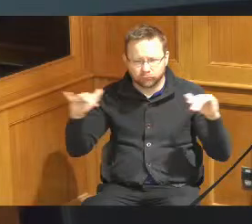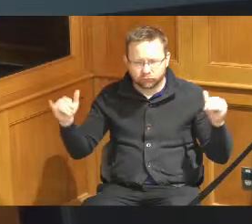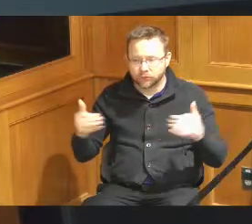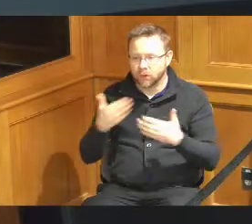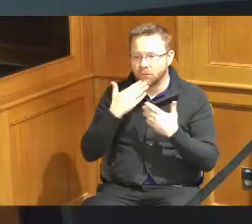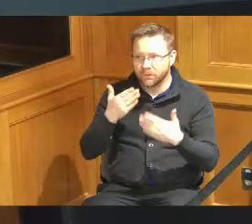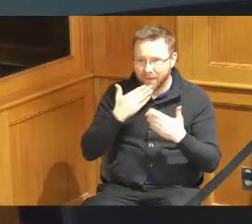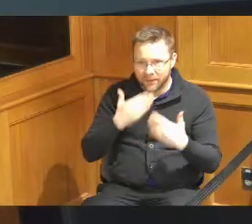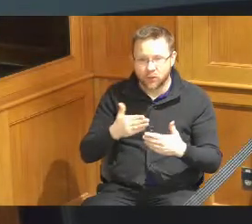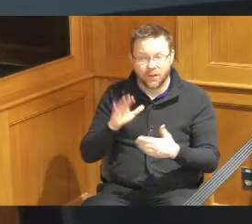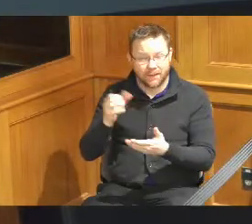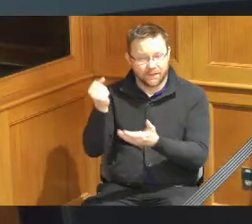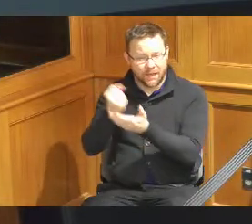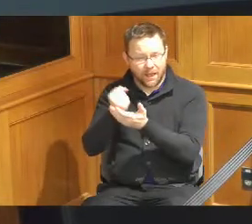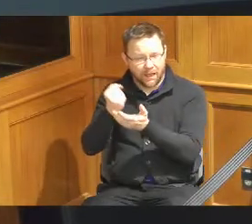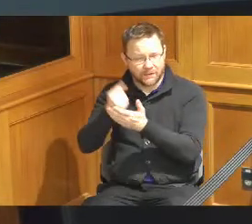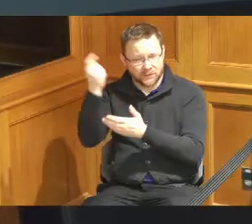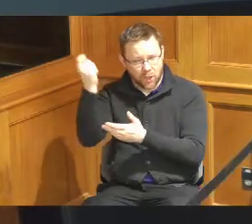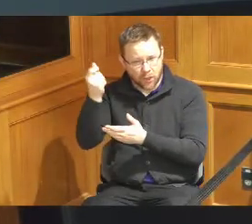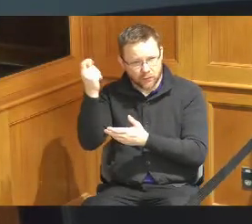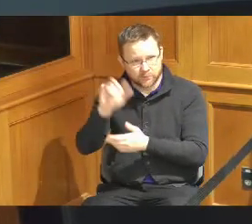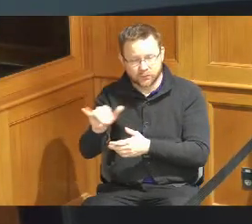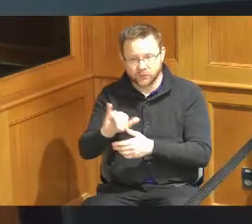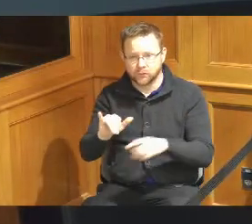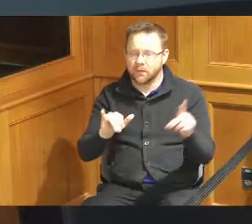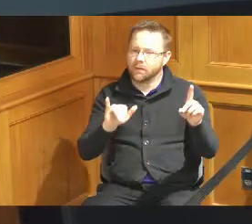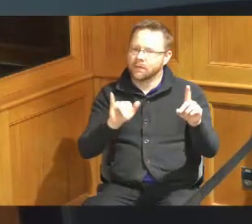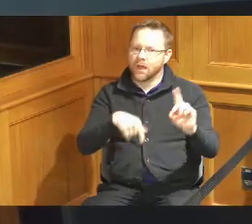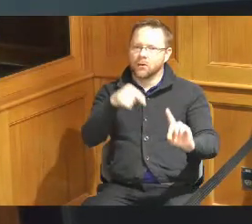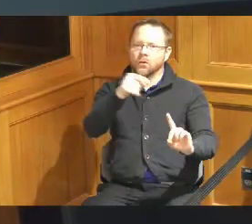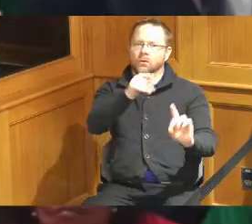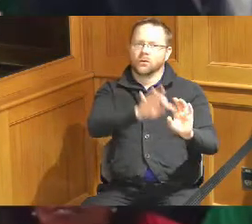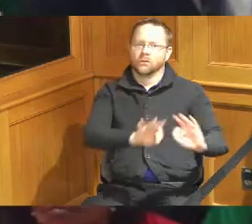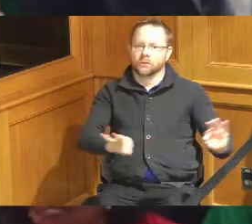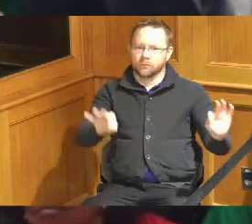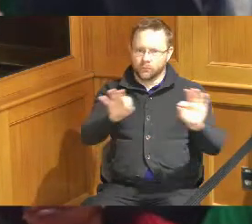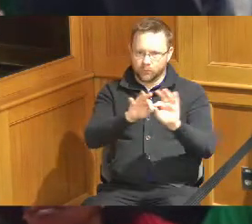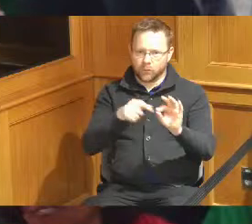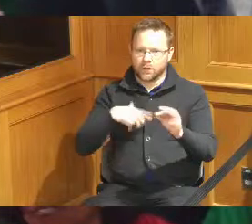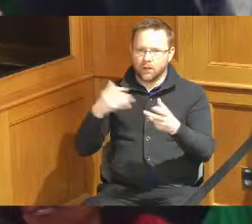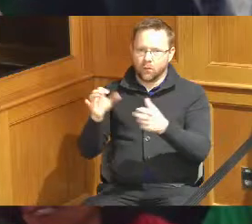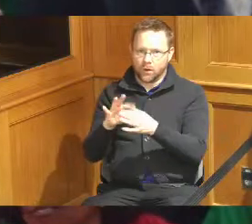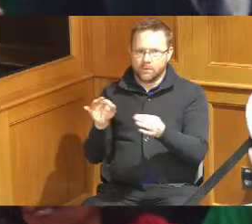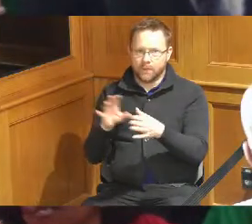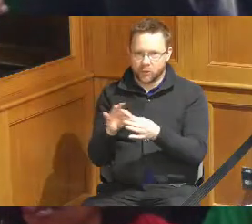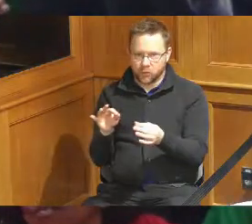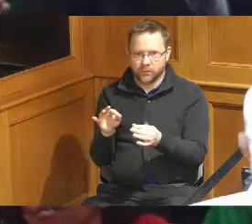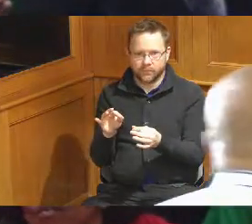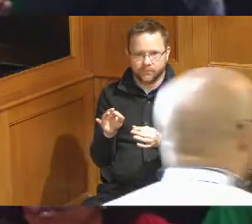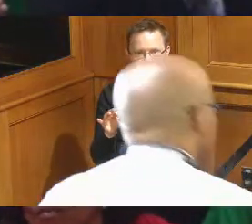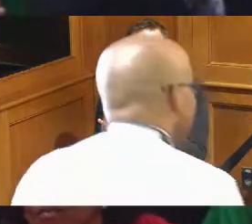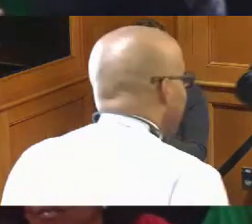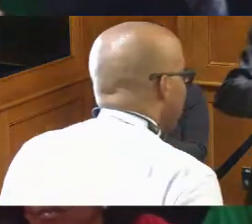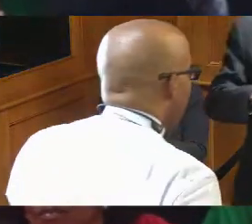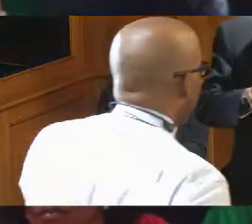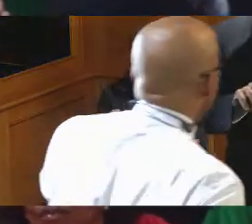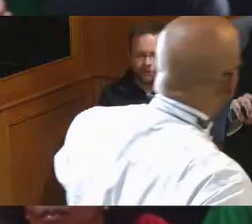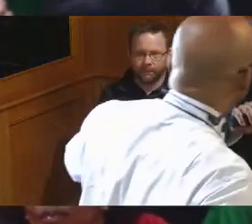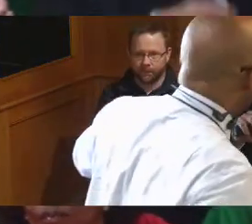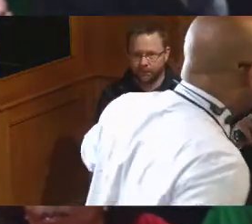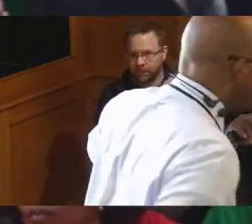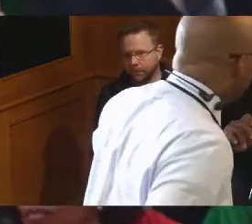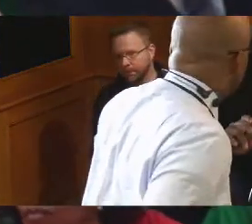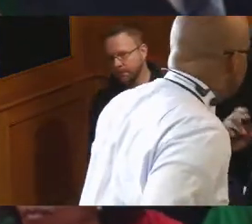the scholarships that that is the one very important thing that I also want to mention, since you mentioned the scholarships that our sisters give